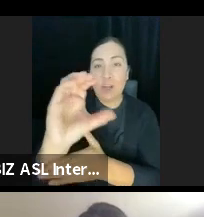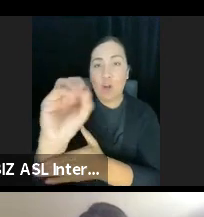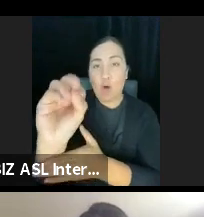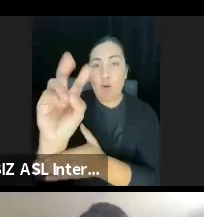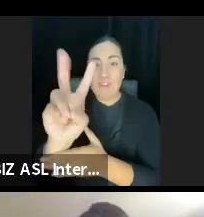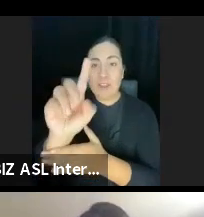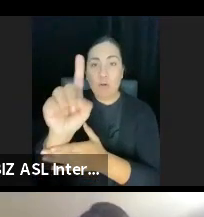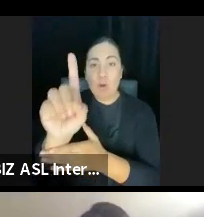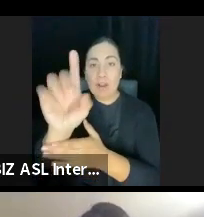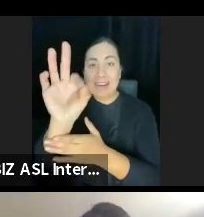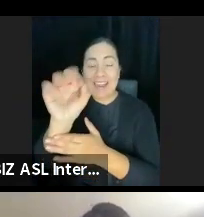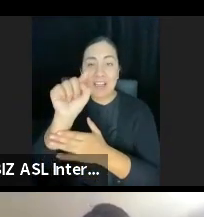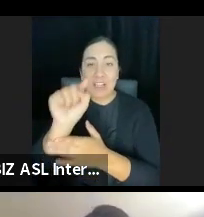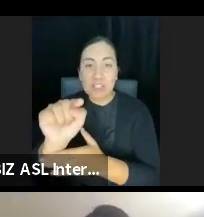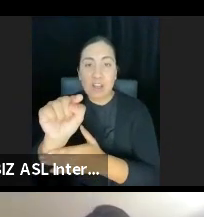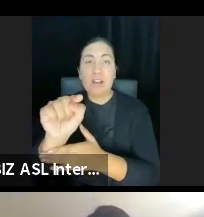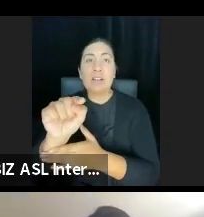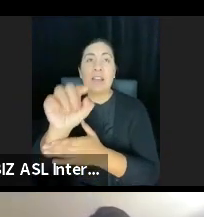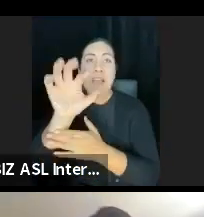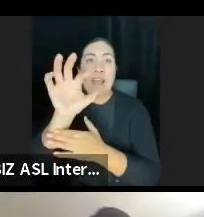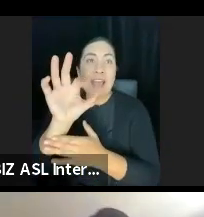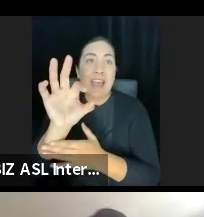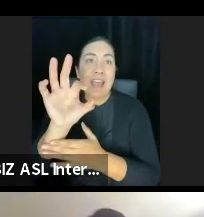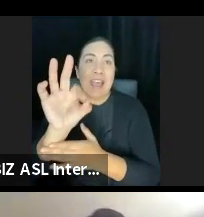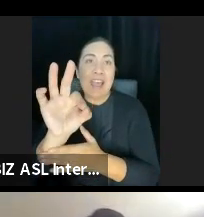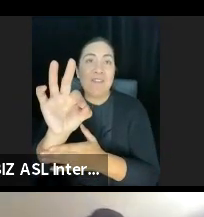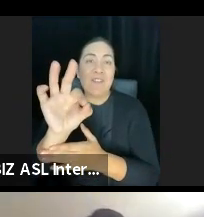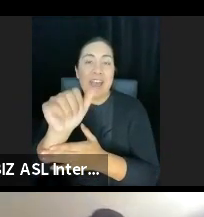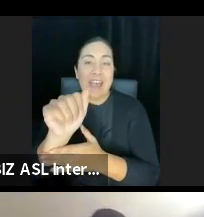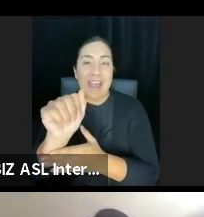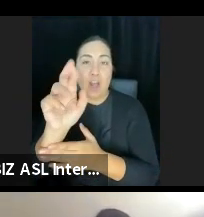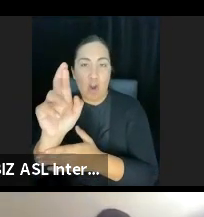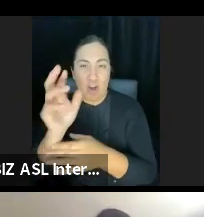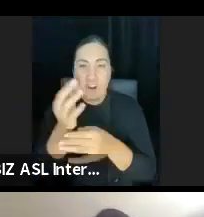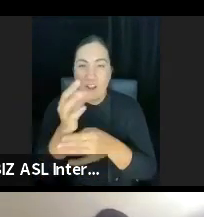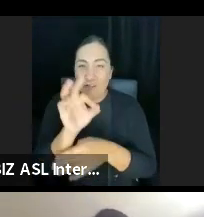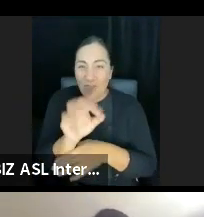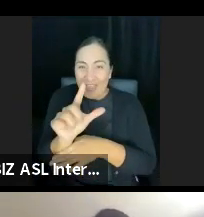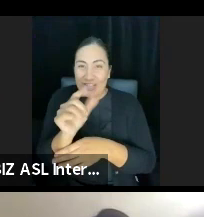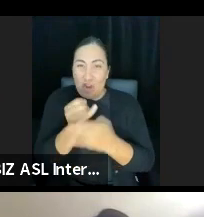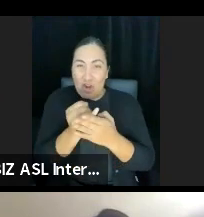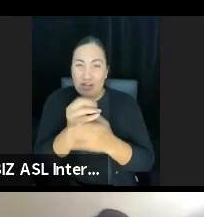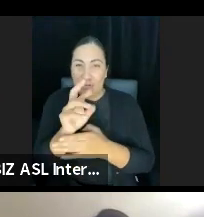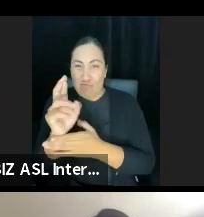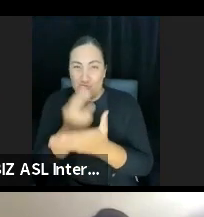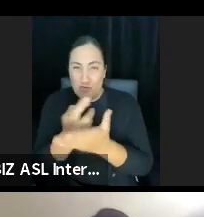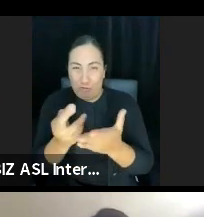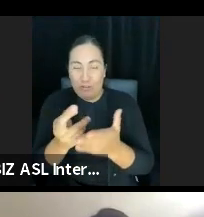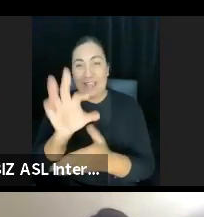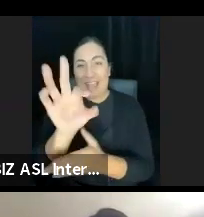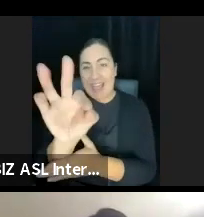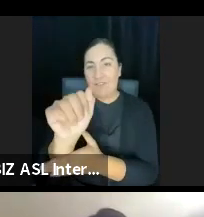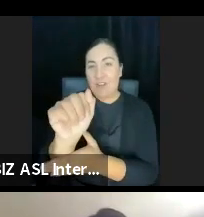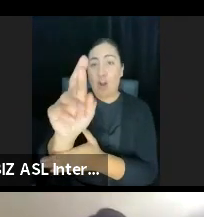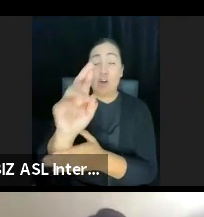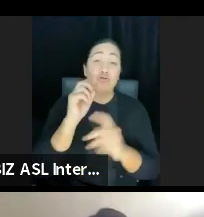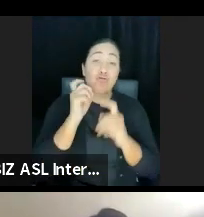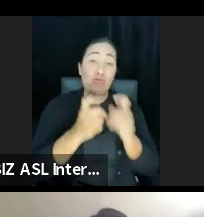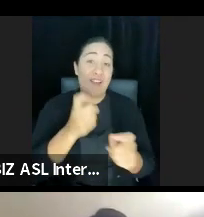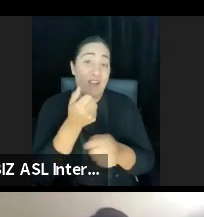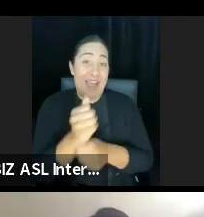COV19-FAR, as in Freelance Artist Resources, to give any amount, $1 or $3. Let's see how abundant we